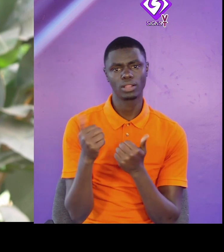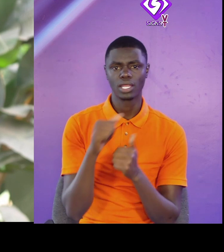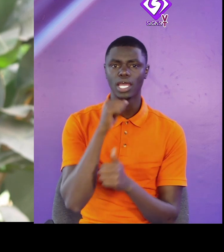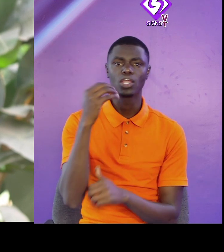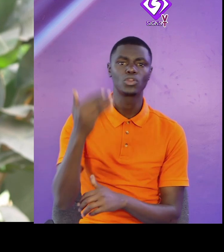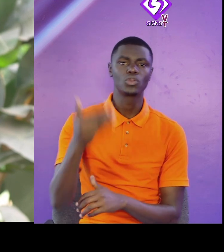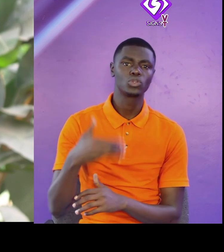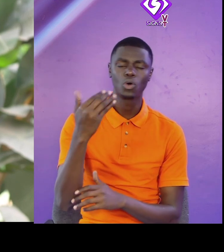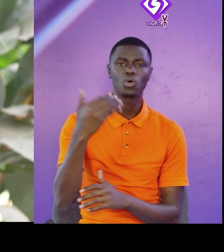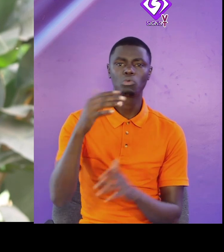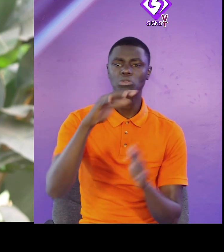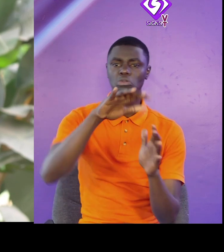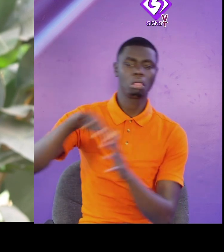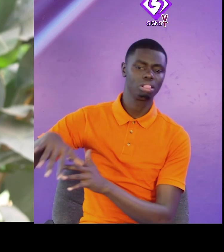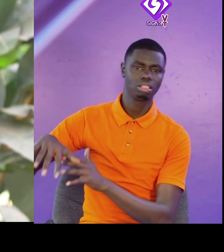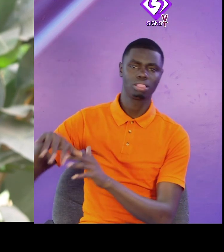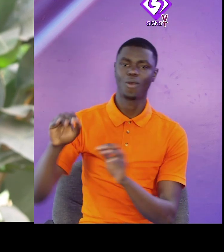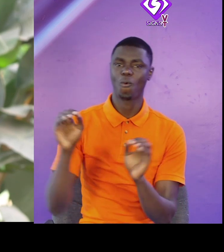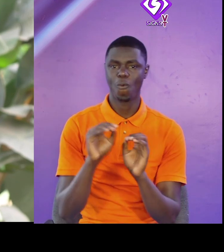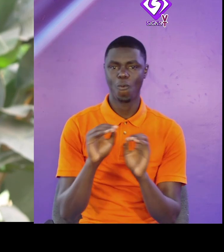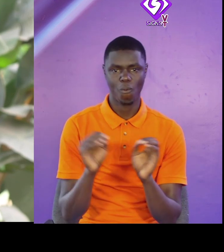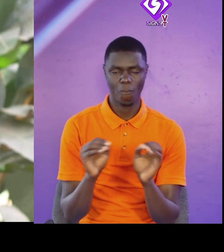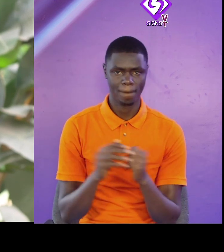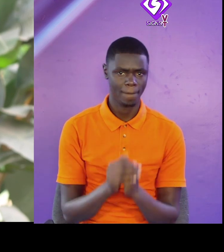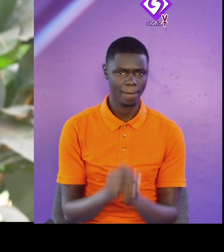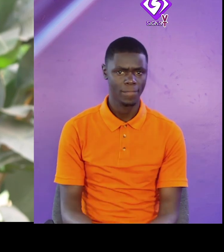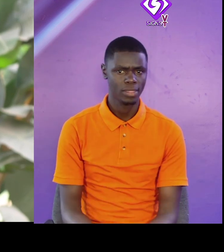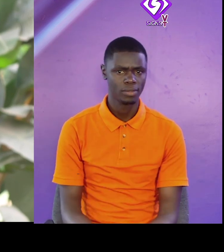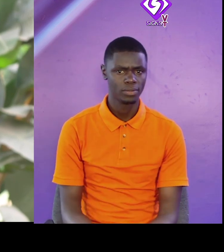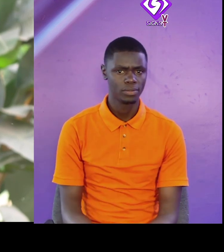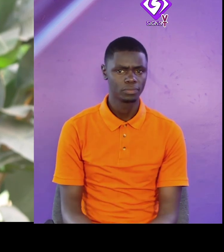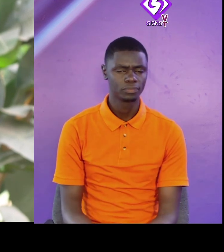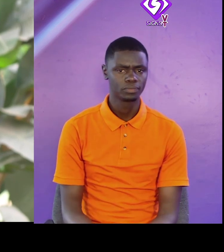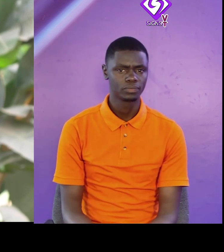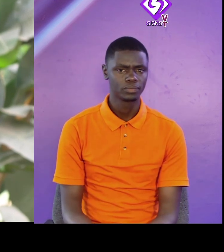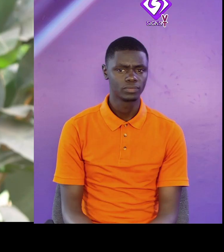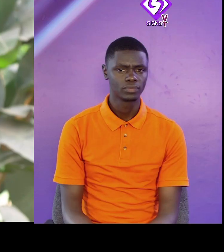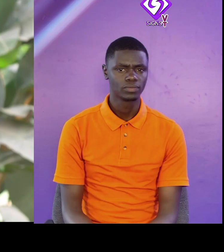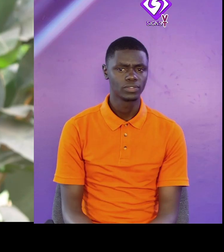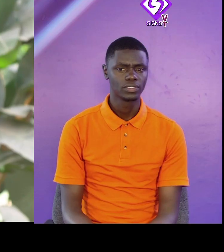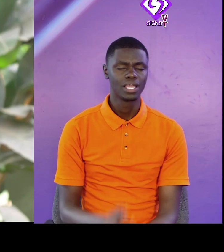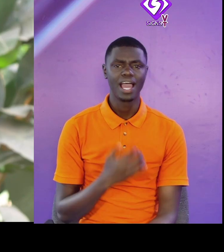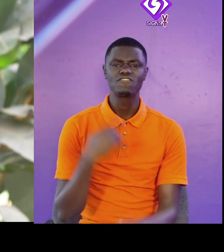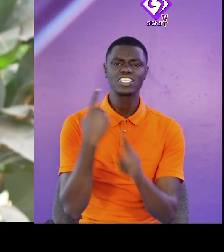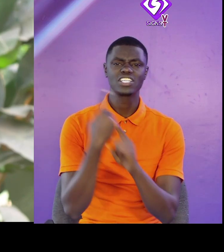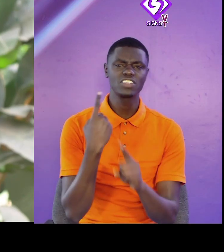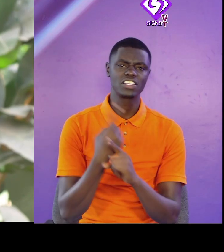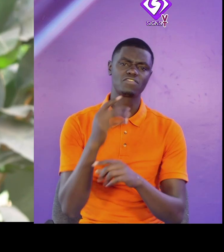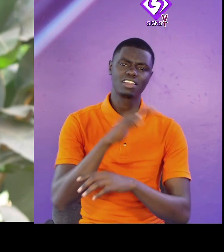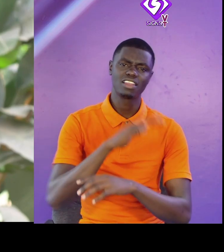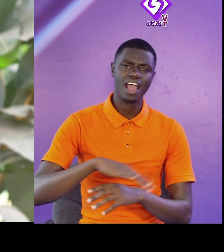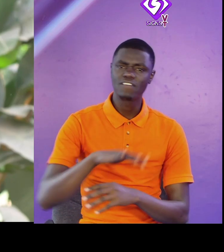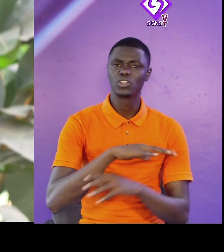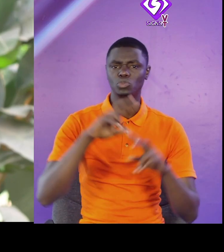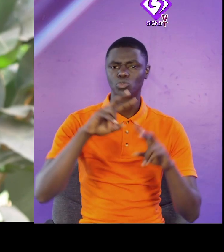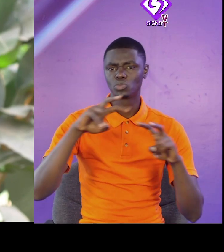on the sidelines. So as there are many avenues to pursue support in